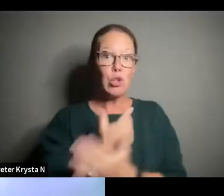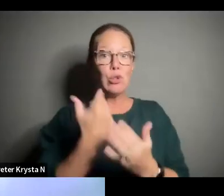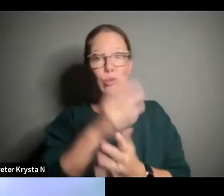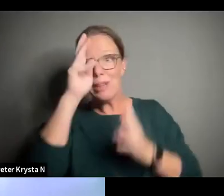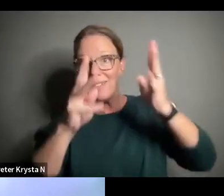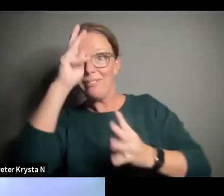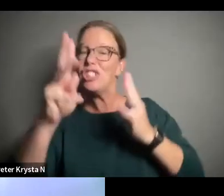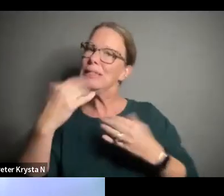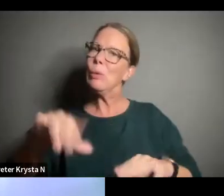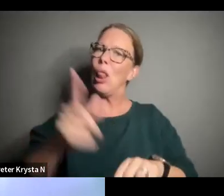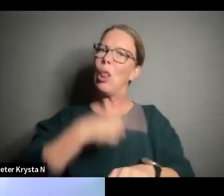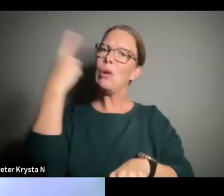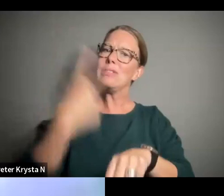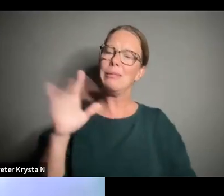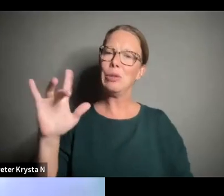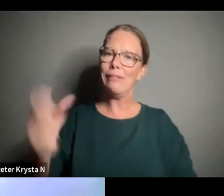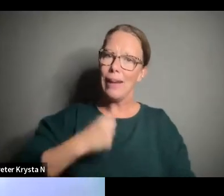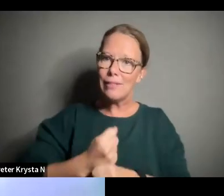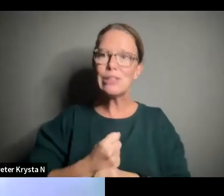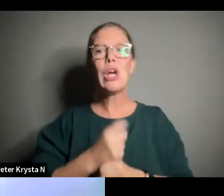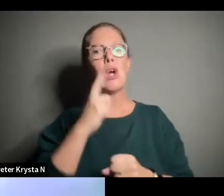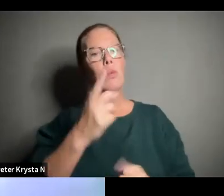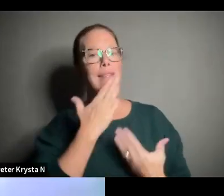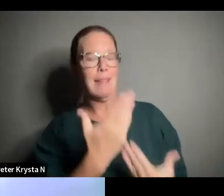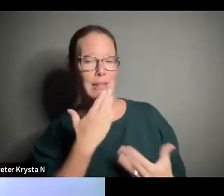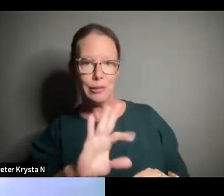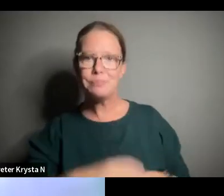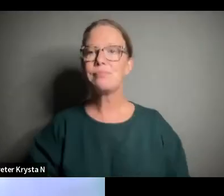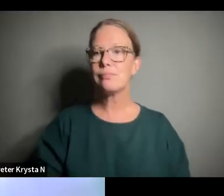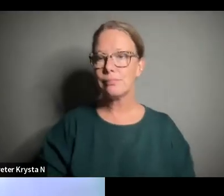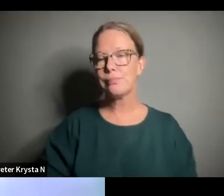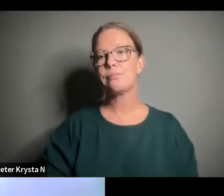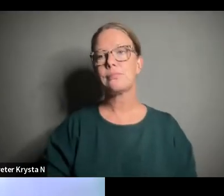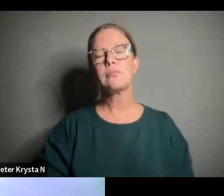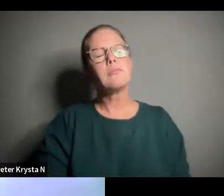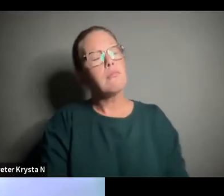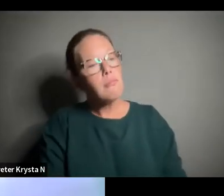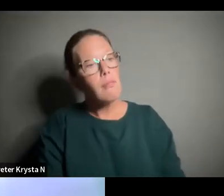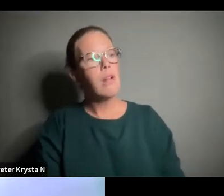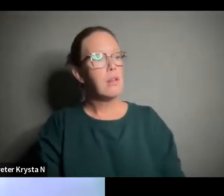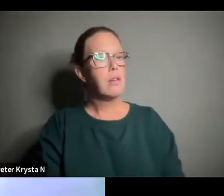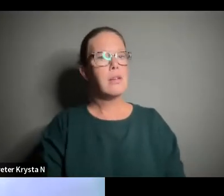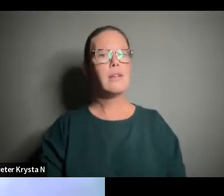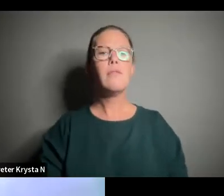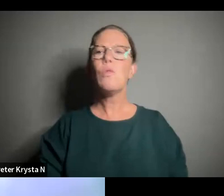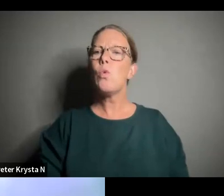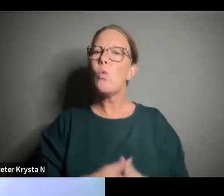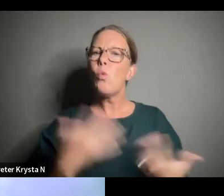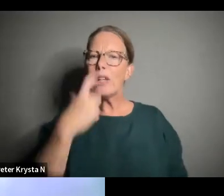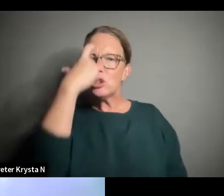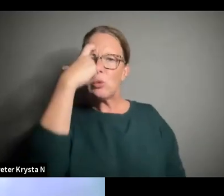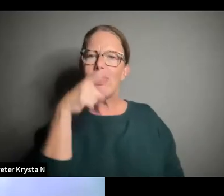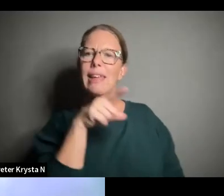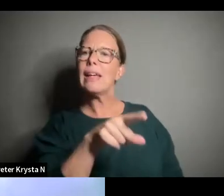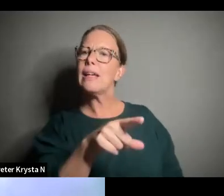is here today. So we thank you for that. So now, what made you think, I think I'd